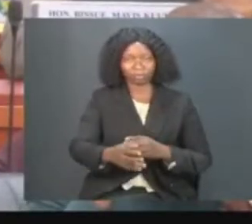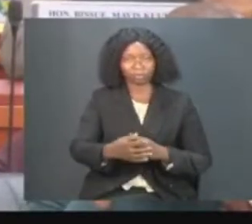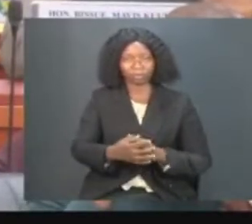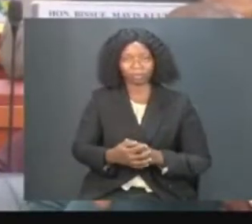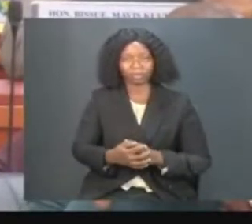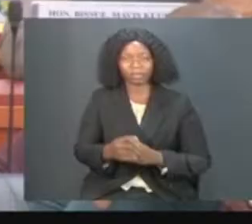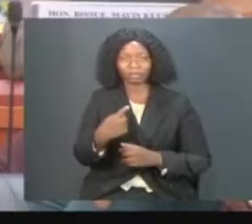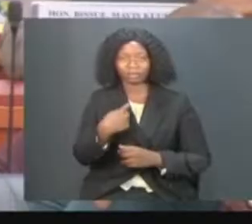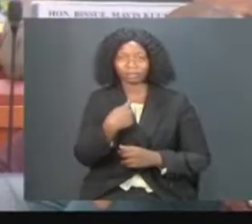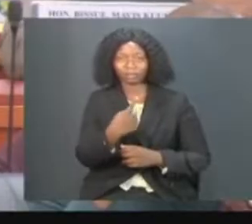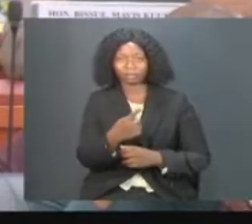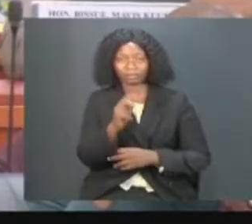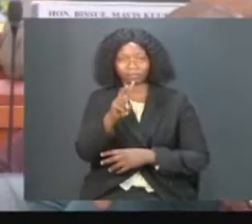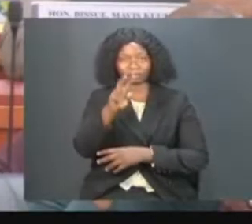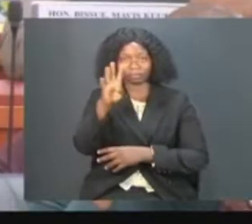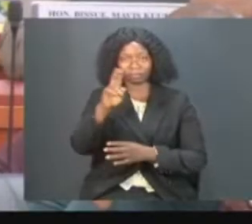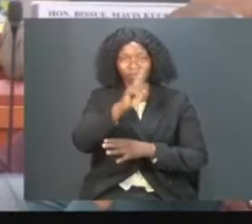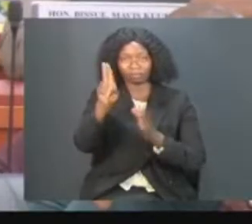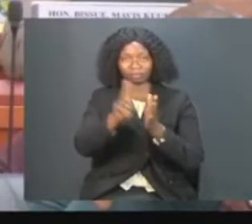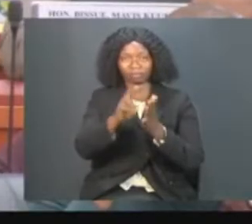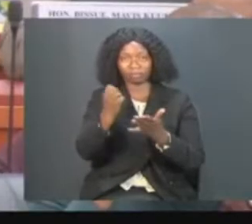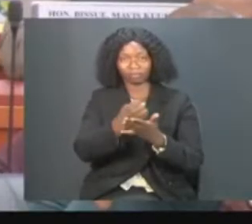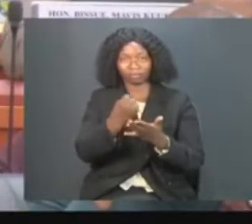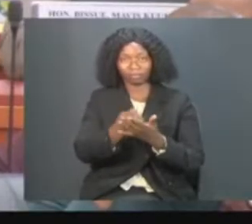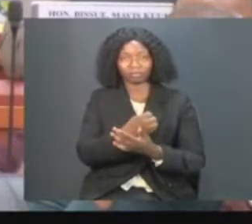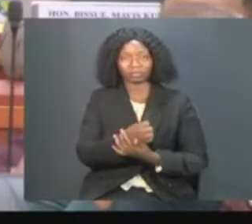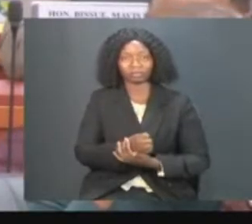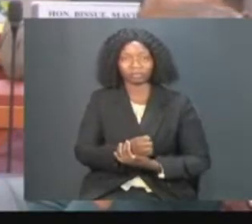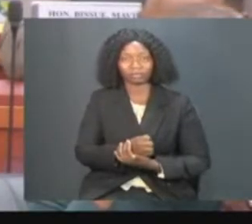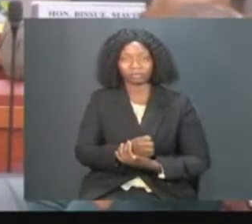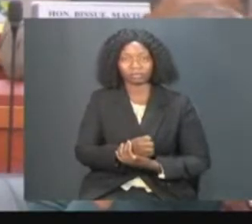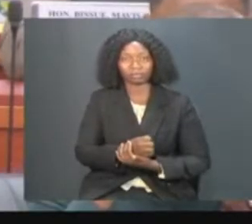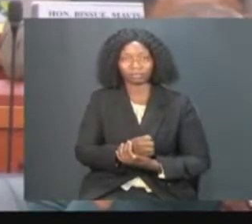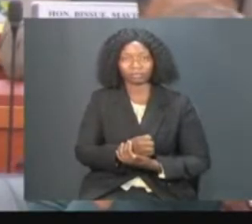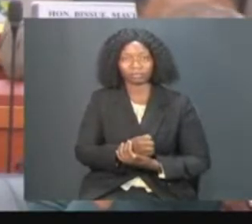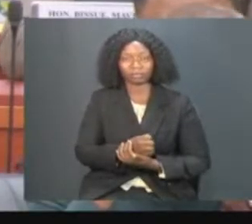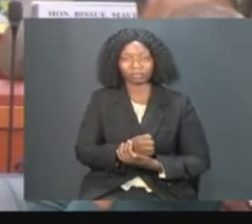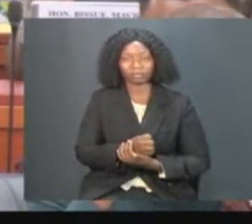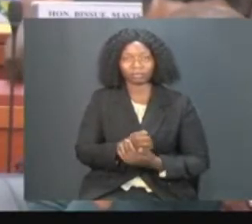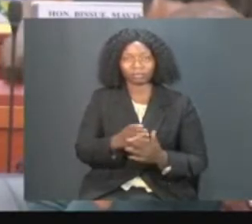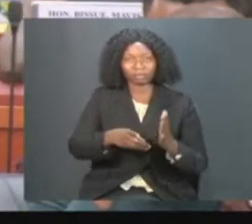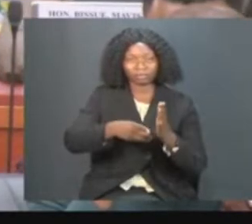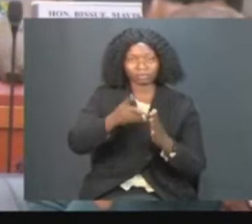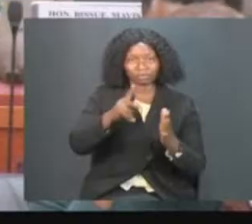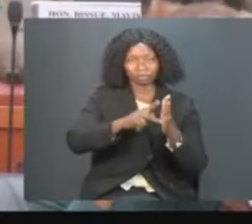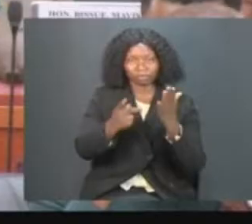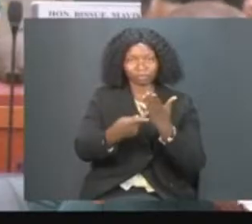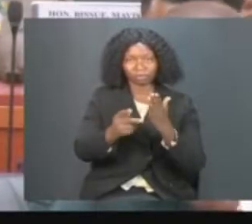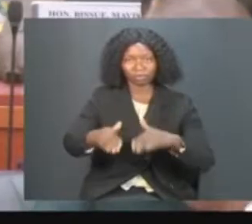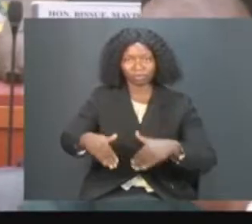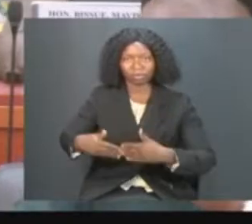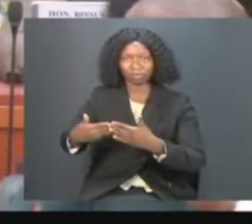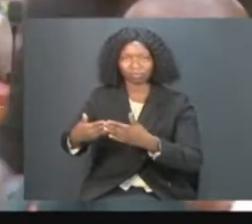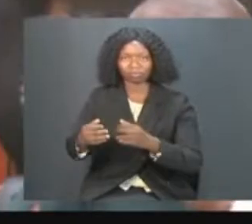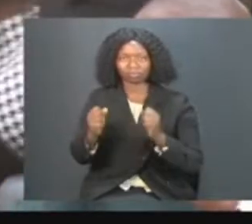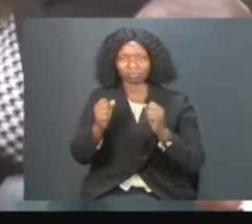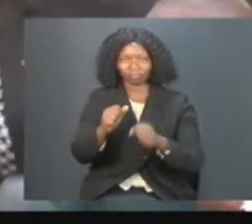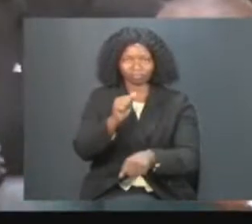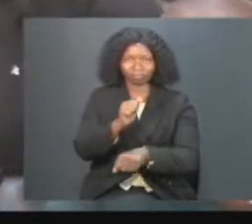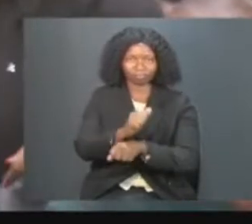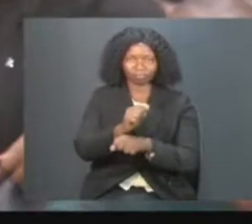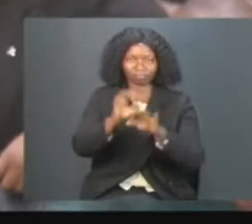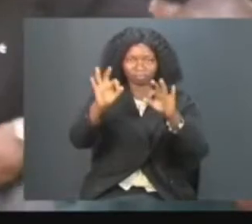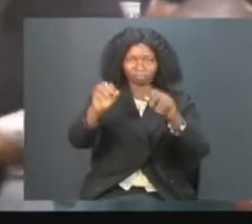concludes that the 24-hour economy and the accelerated export development program provides a comprehensive framework